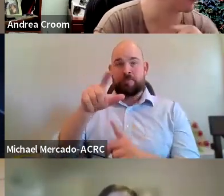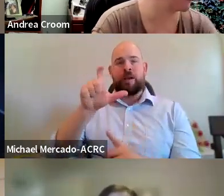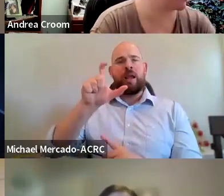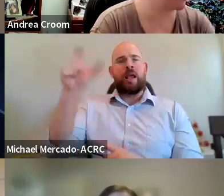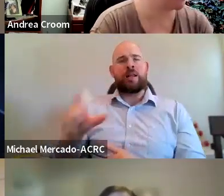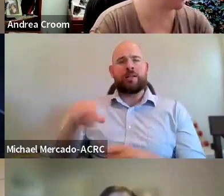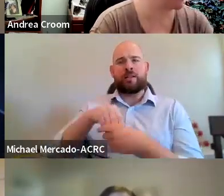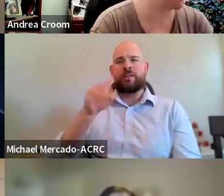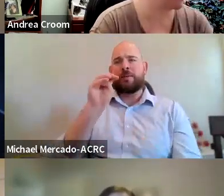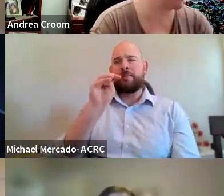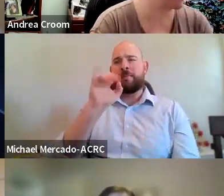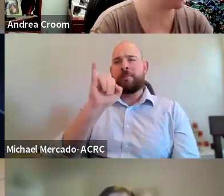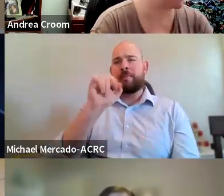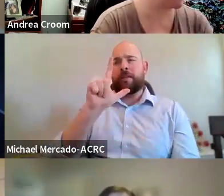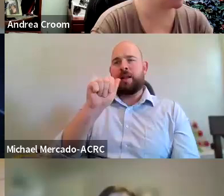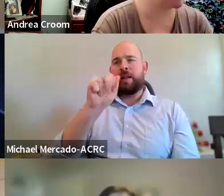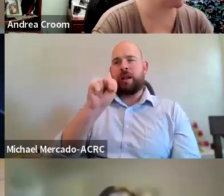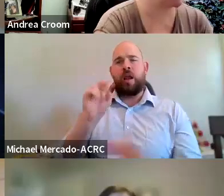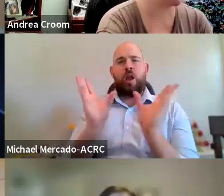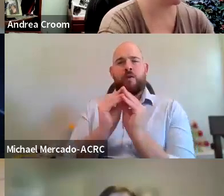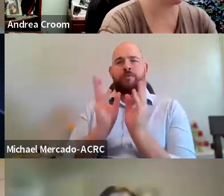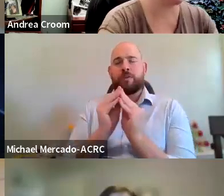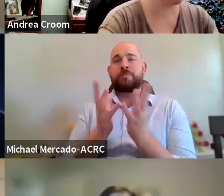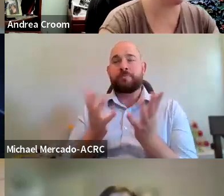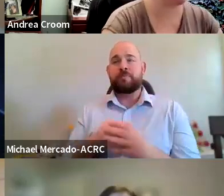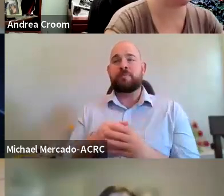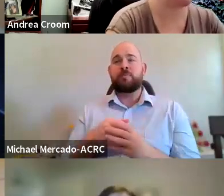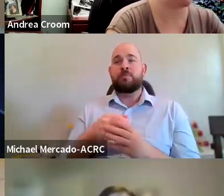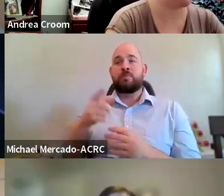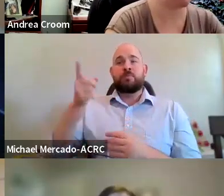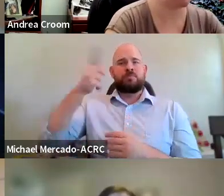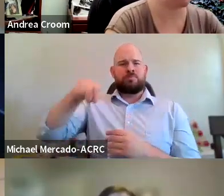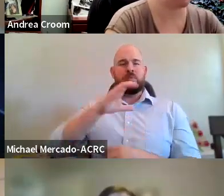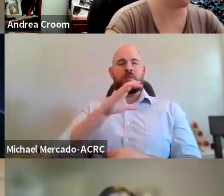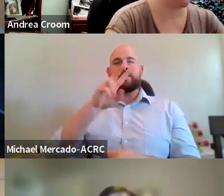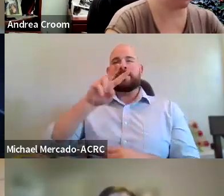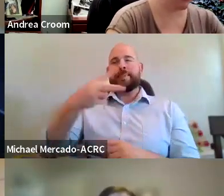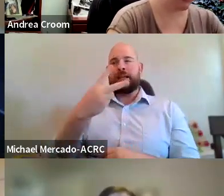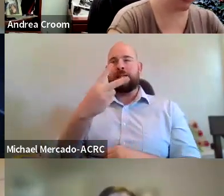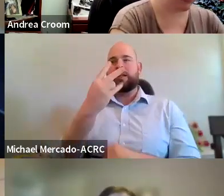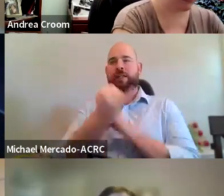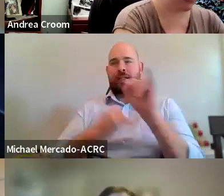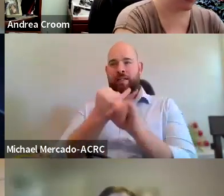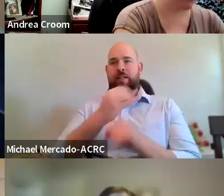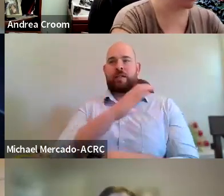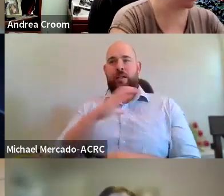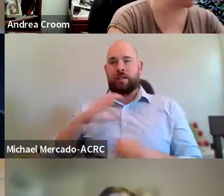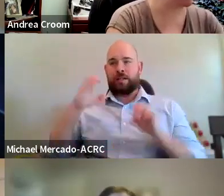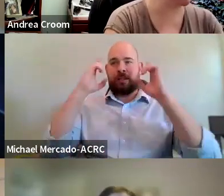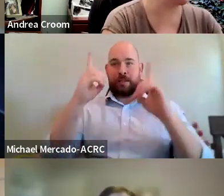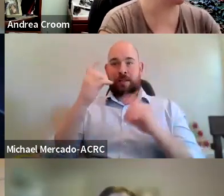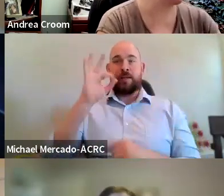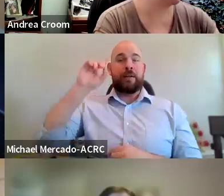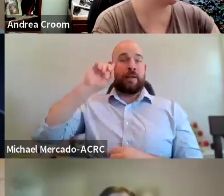me. And then tragedy took place in the year 1880. Conference of Milan took place in Italy. It was the